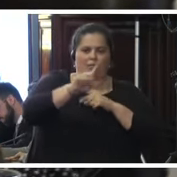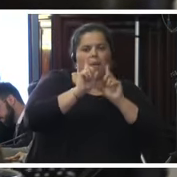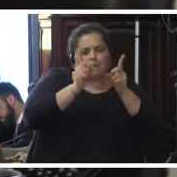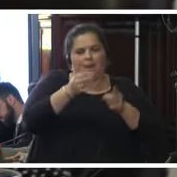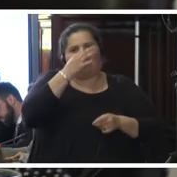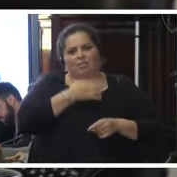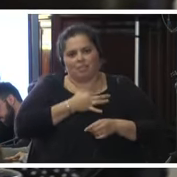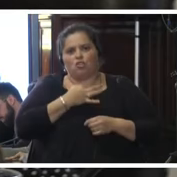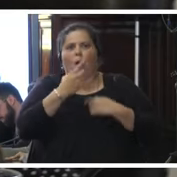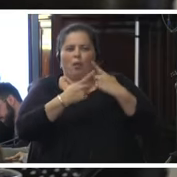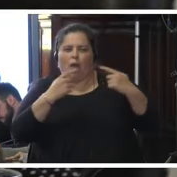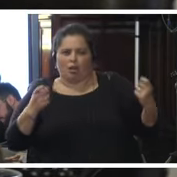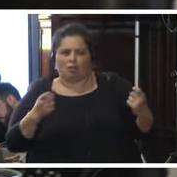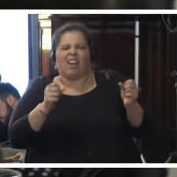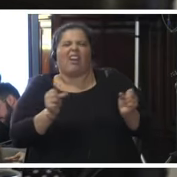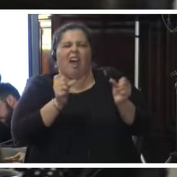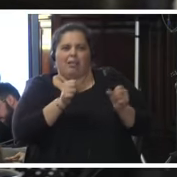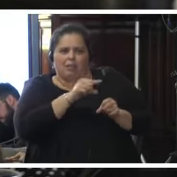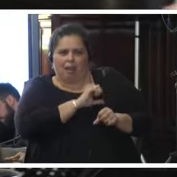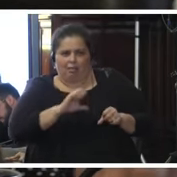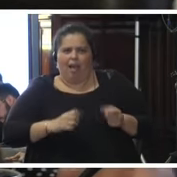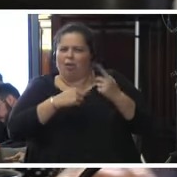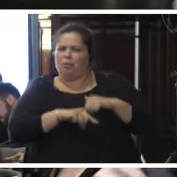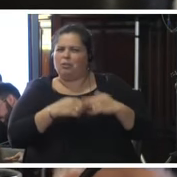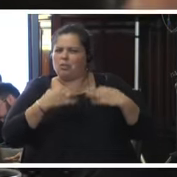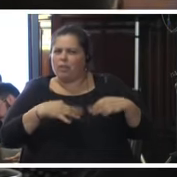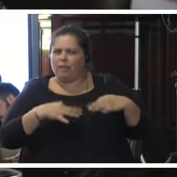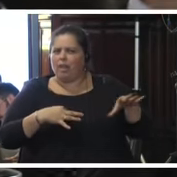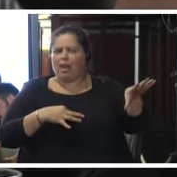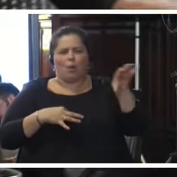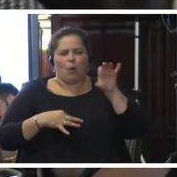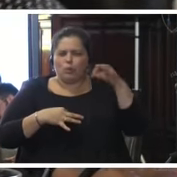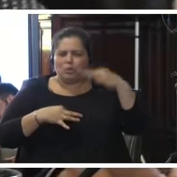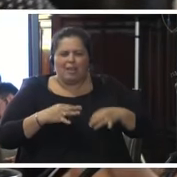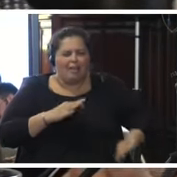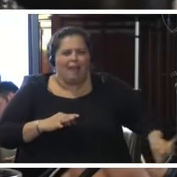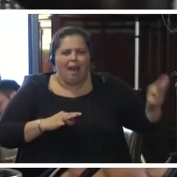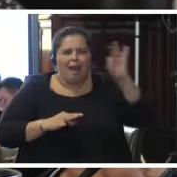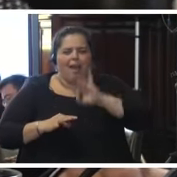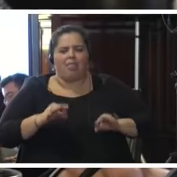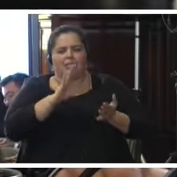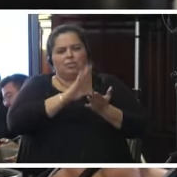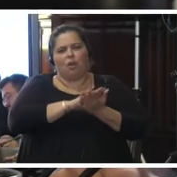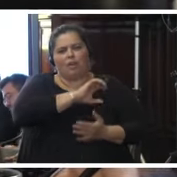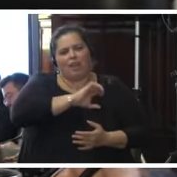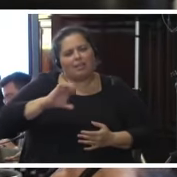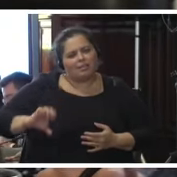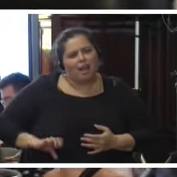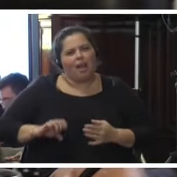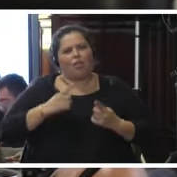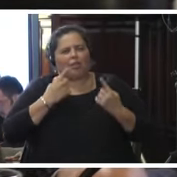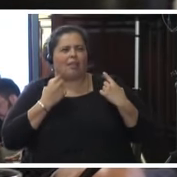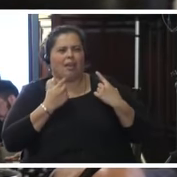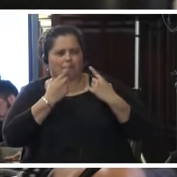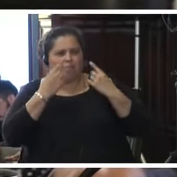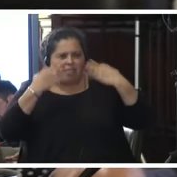I failed to hear anything about the state dealing with the fundamental core problem